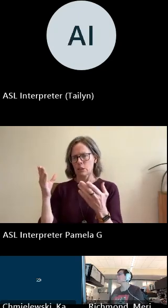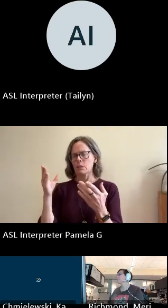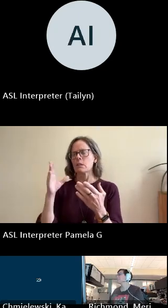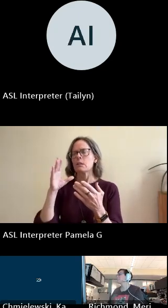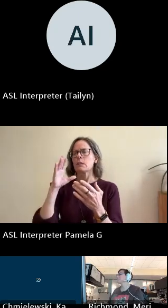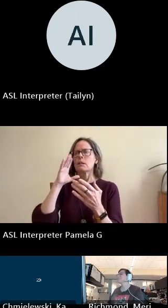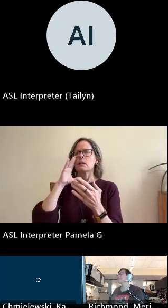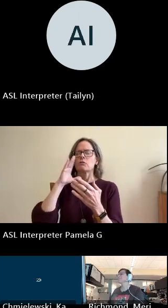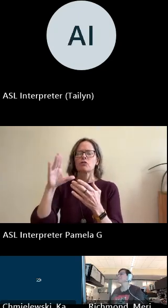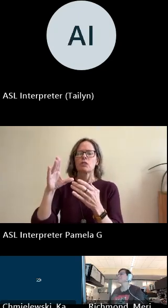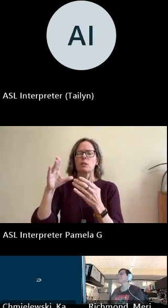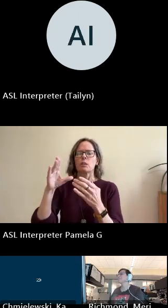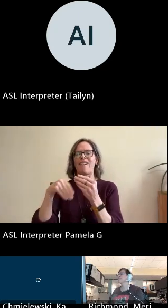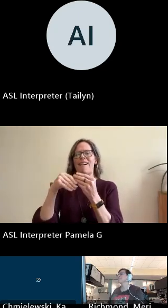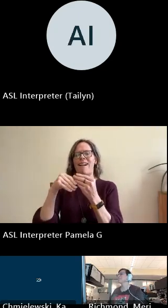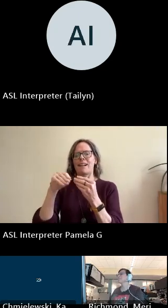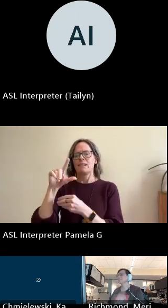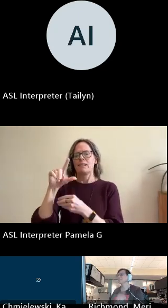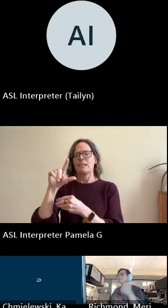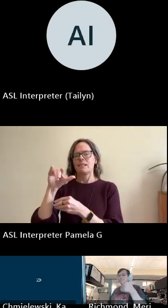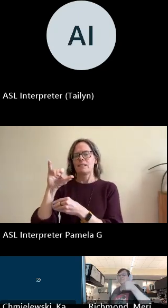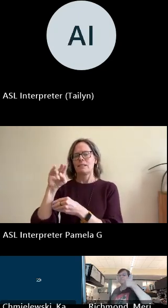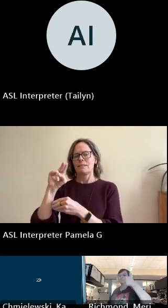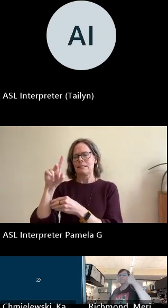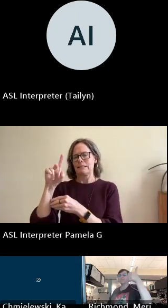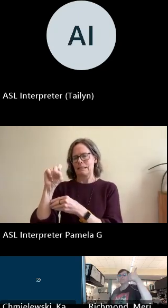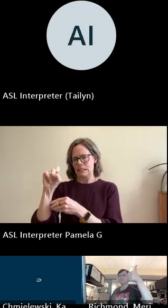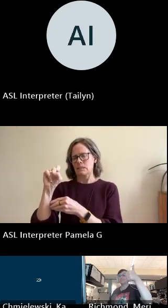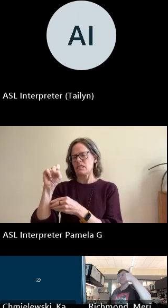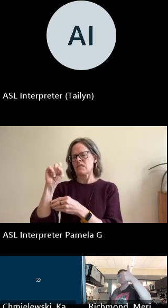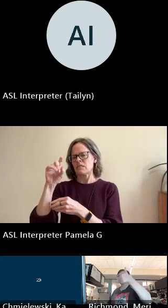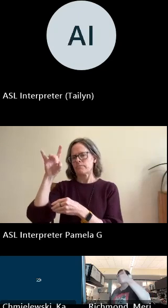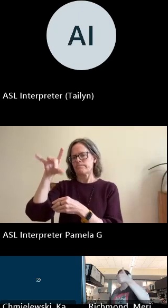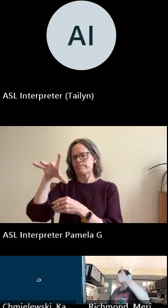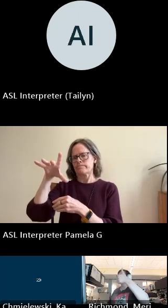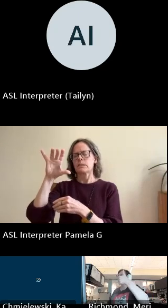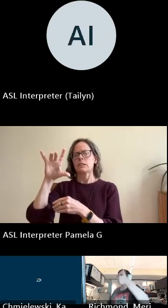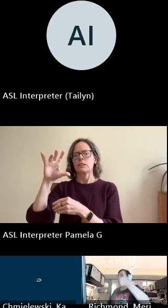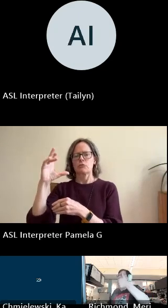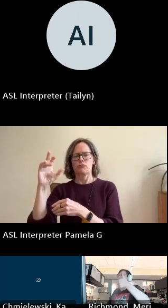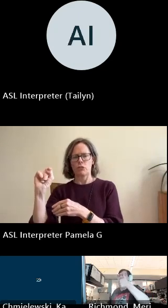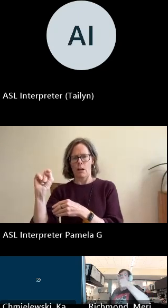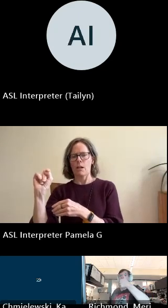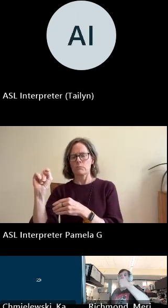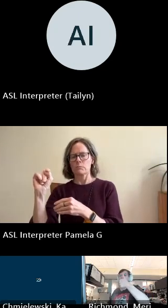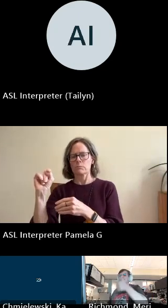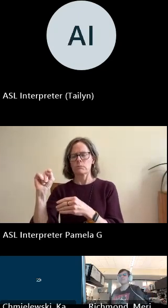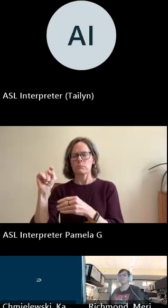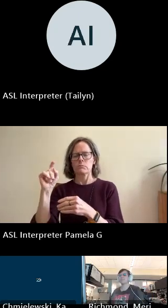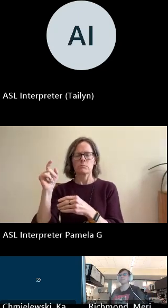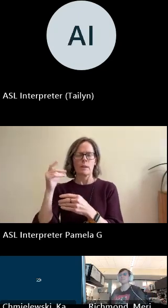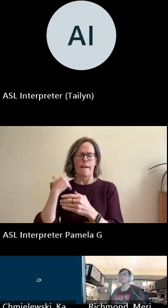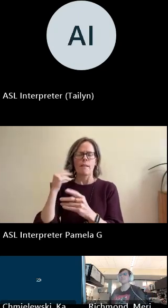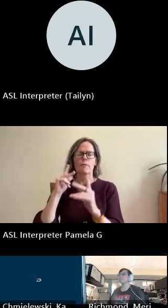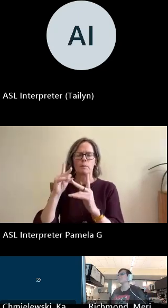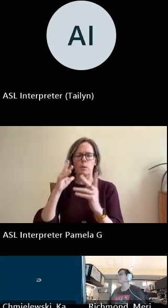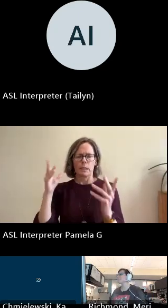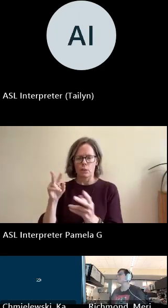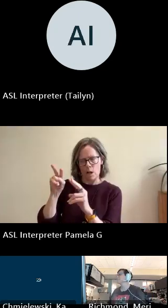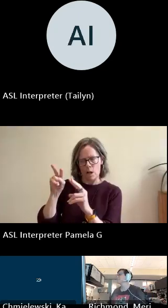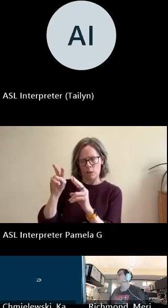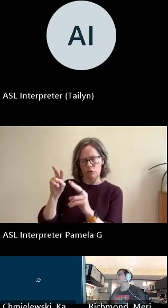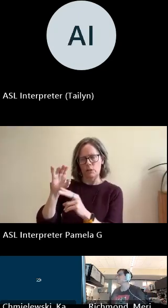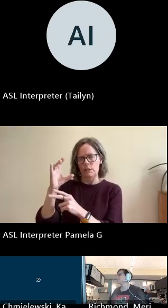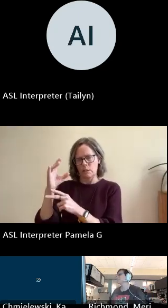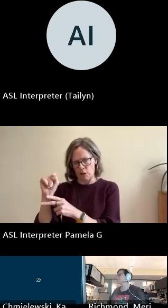also respond to chat. I'll try to monitor the chat to answer questions, but we'll make sure that your questions get